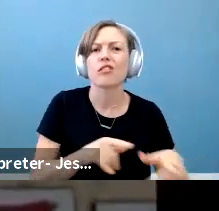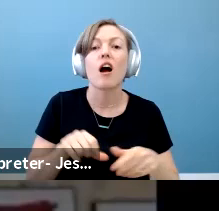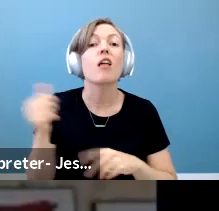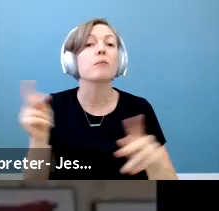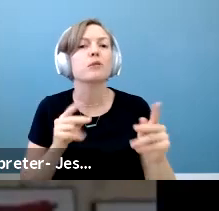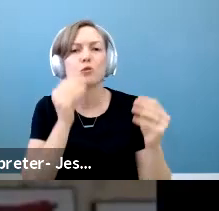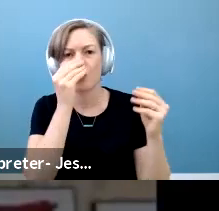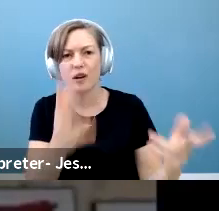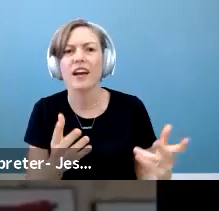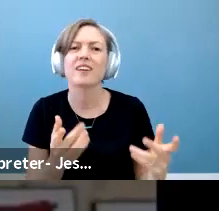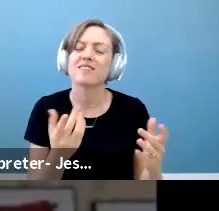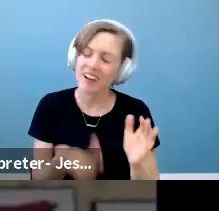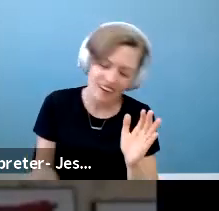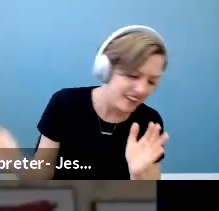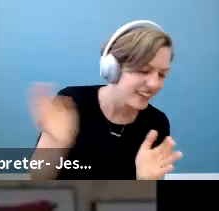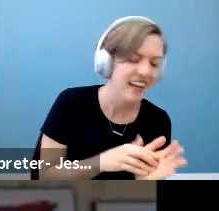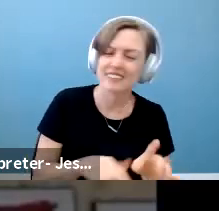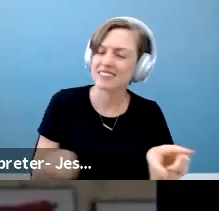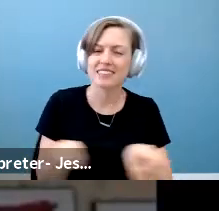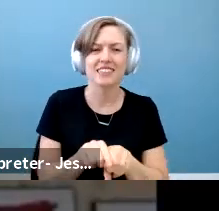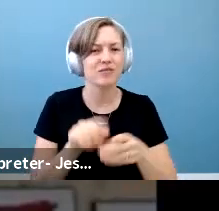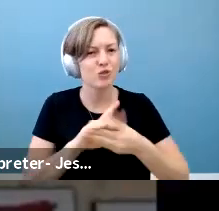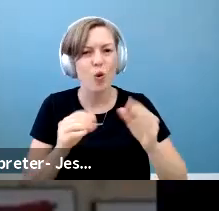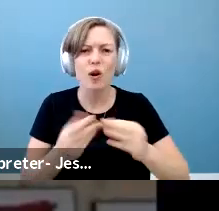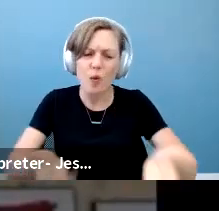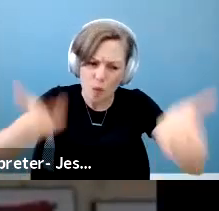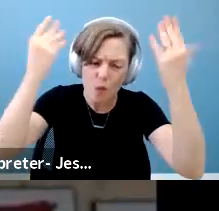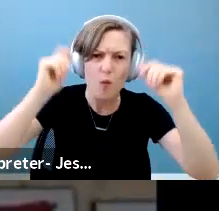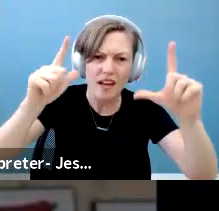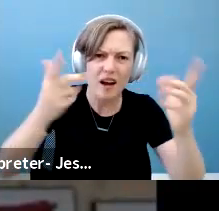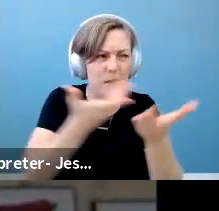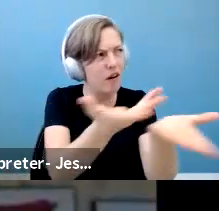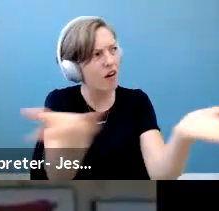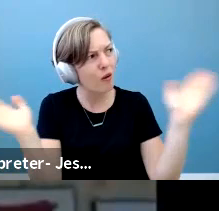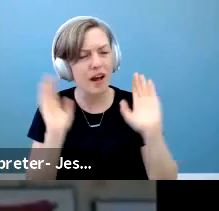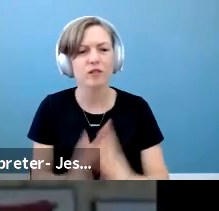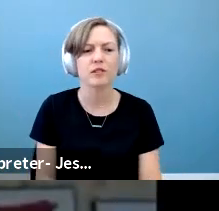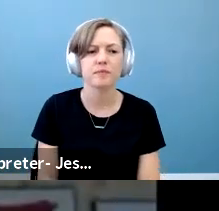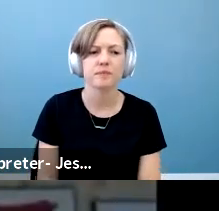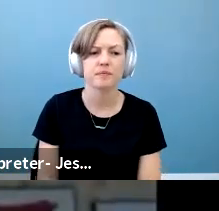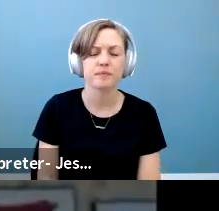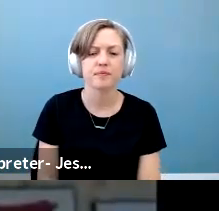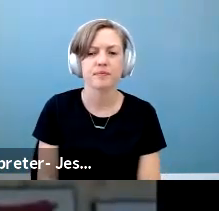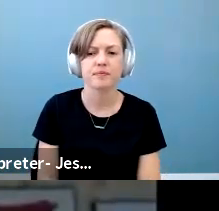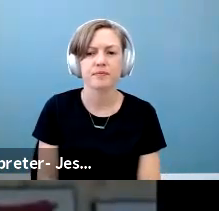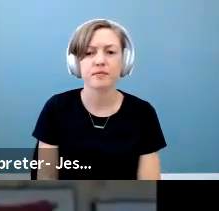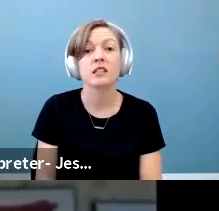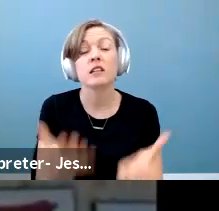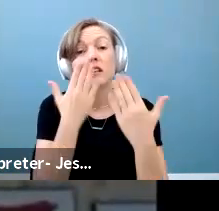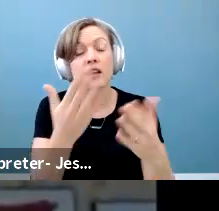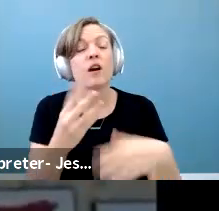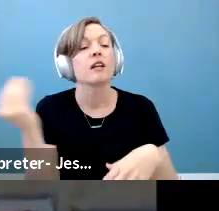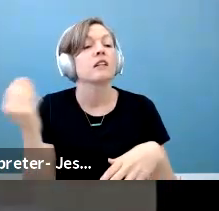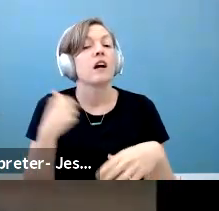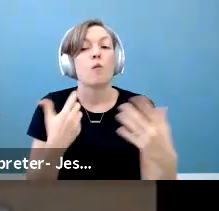are repeating eugenics again. Wake up, it's all around you. And thank you. And I'd